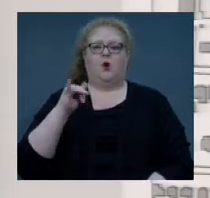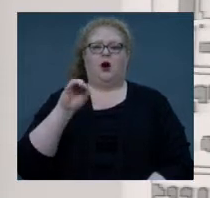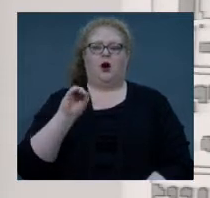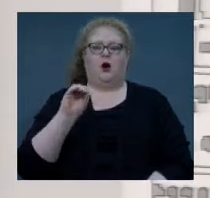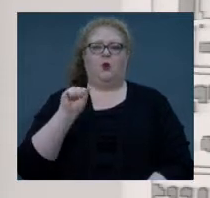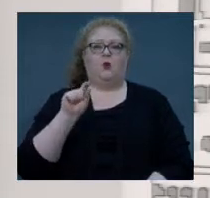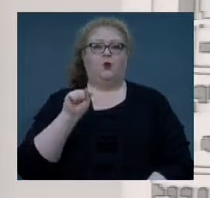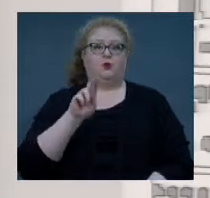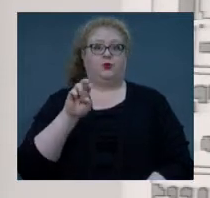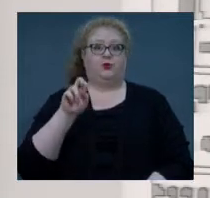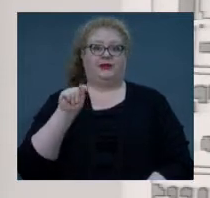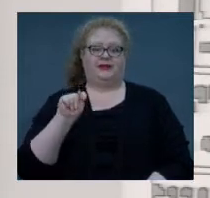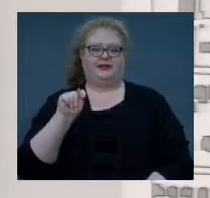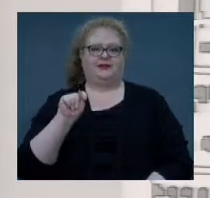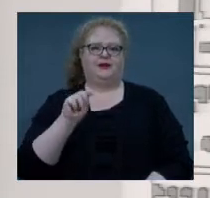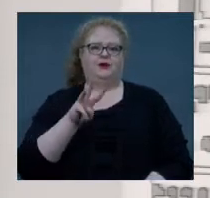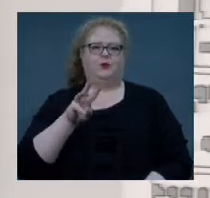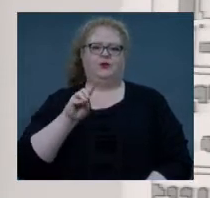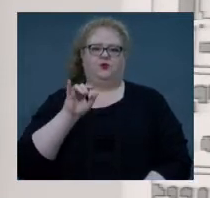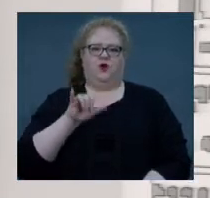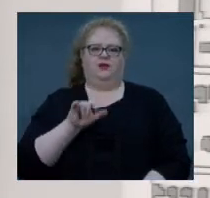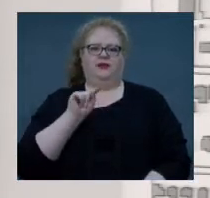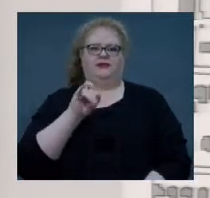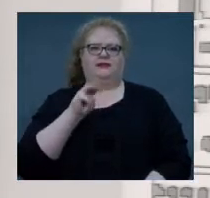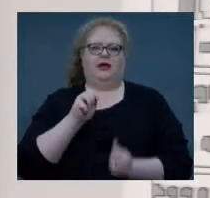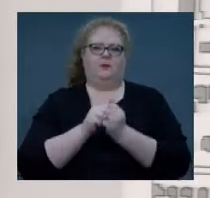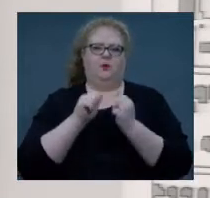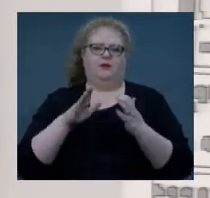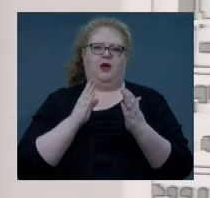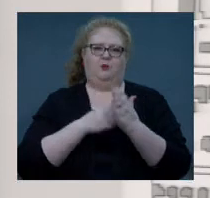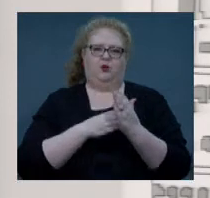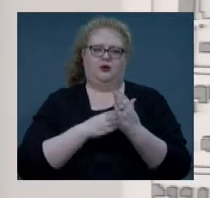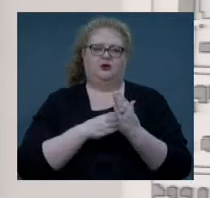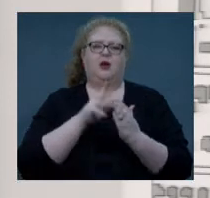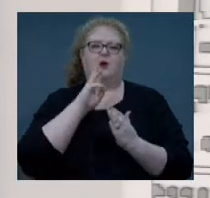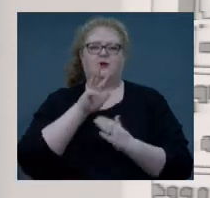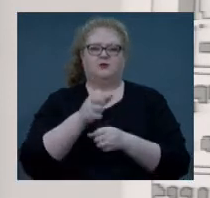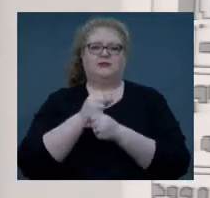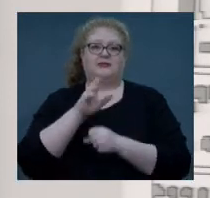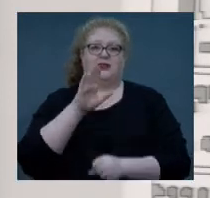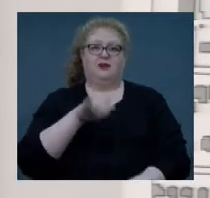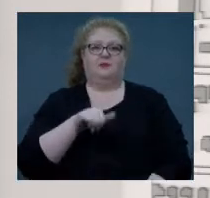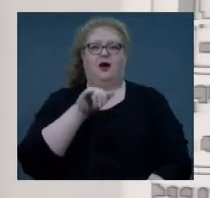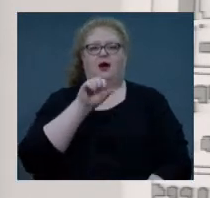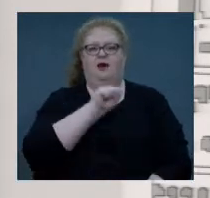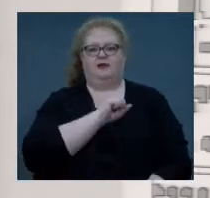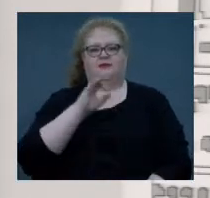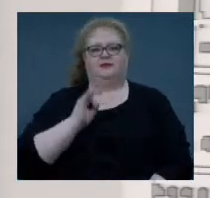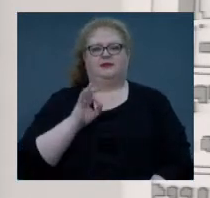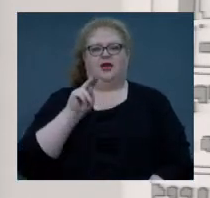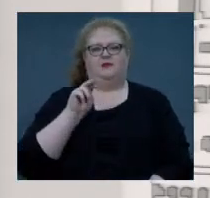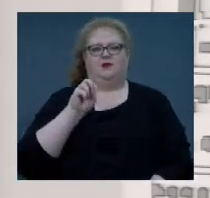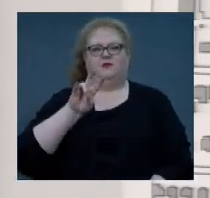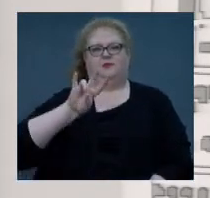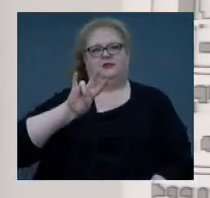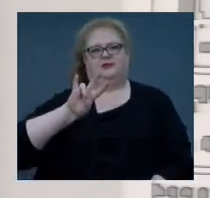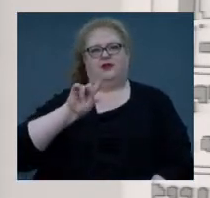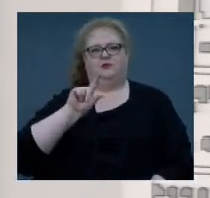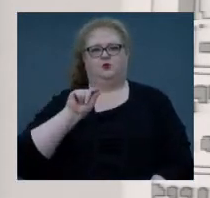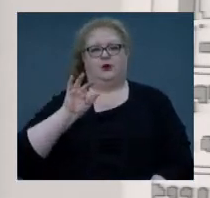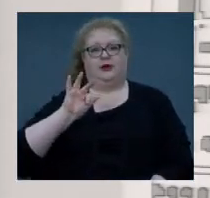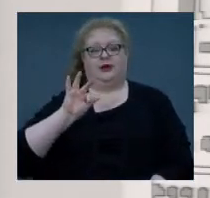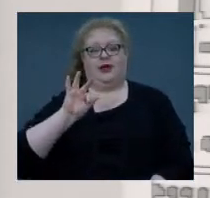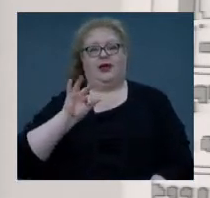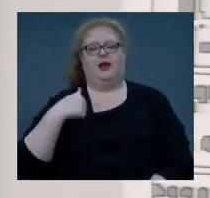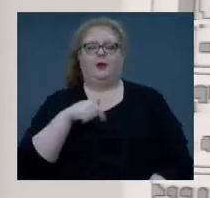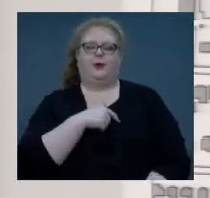Street. A request to withdraw this item without prejudice was received by staff on November 7, 2019.